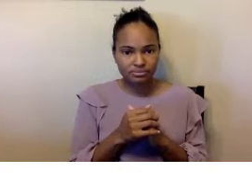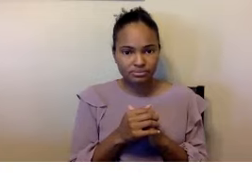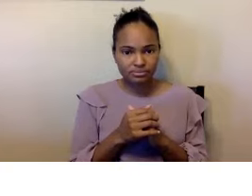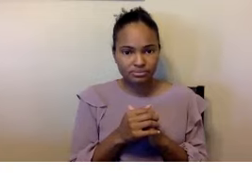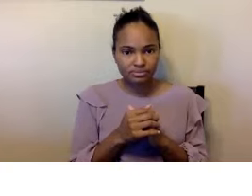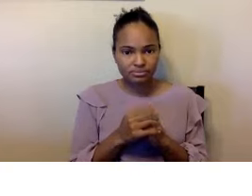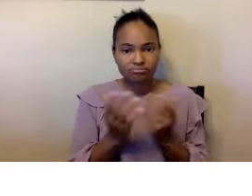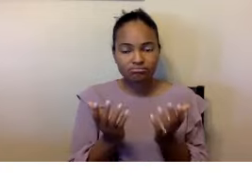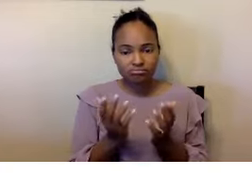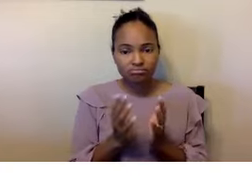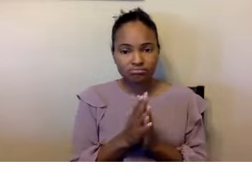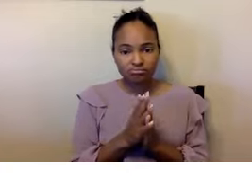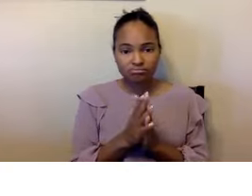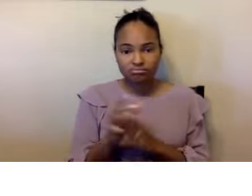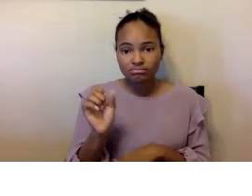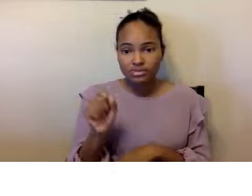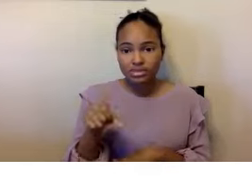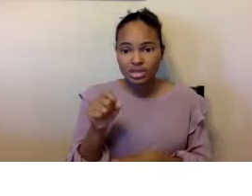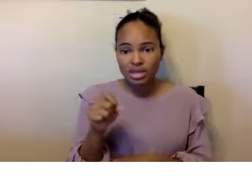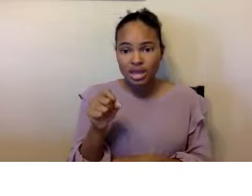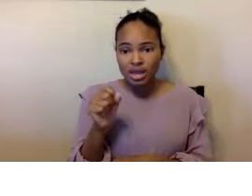Yeah. Calvin, what do you think?